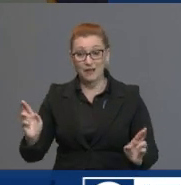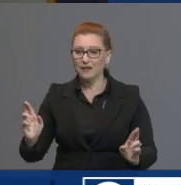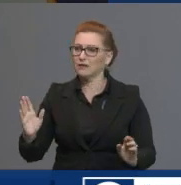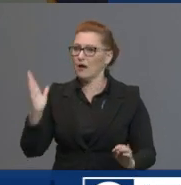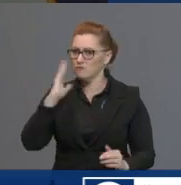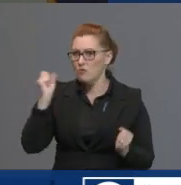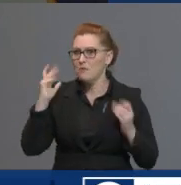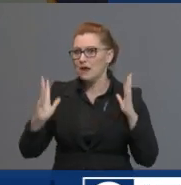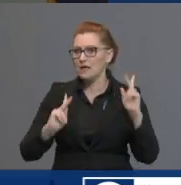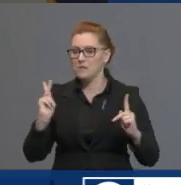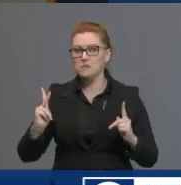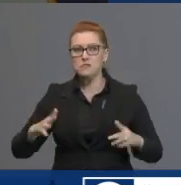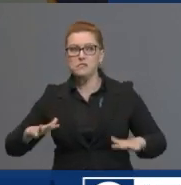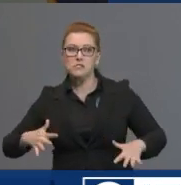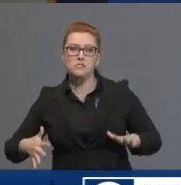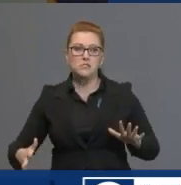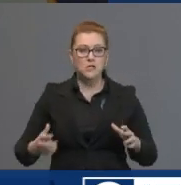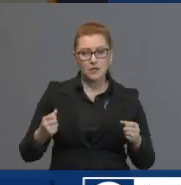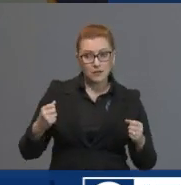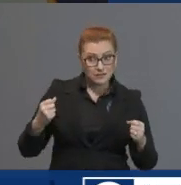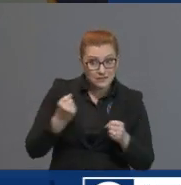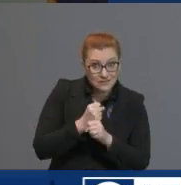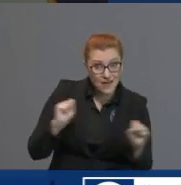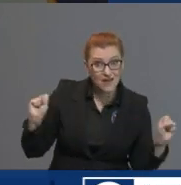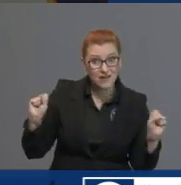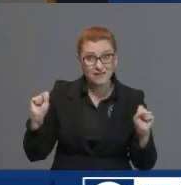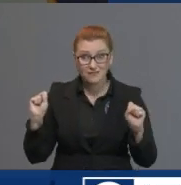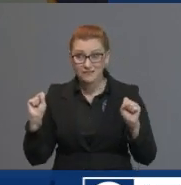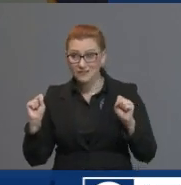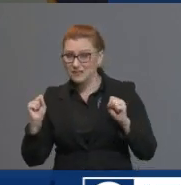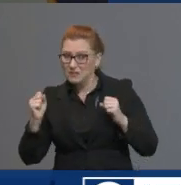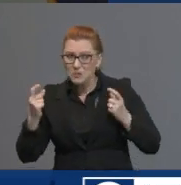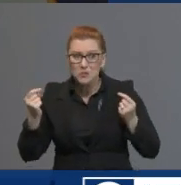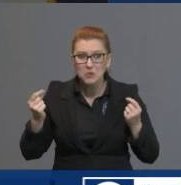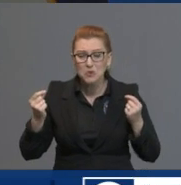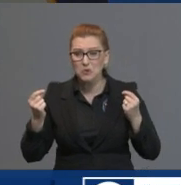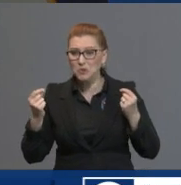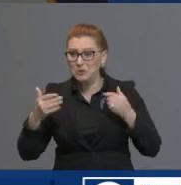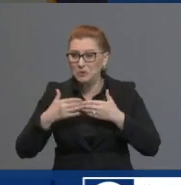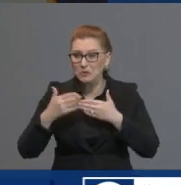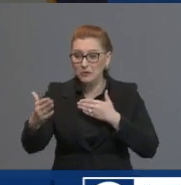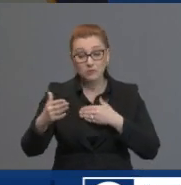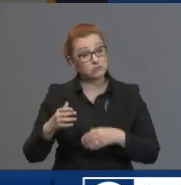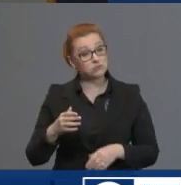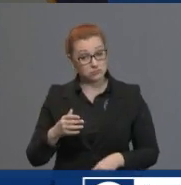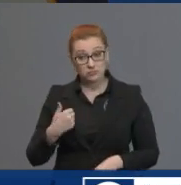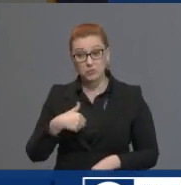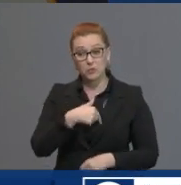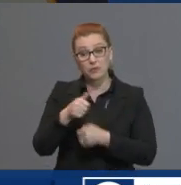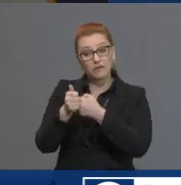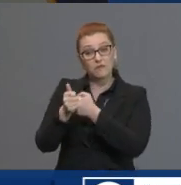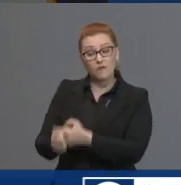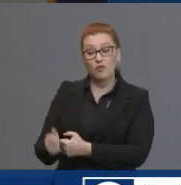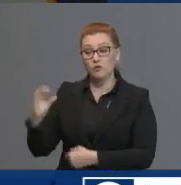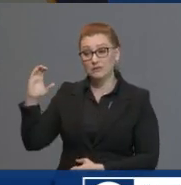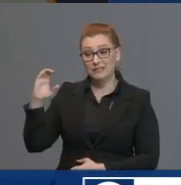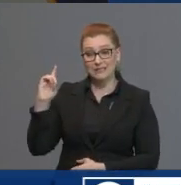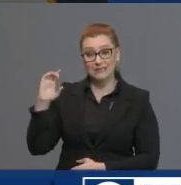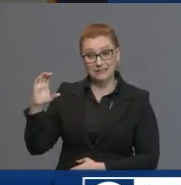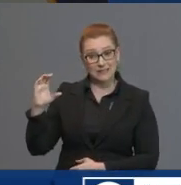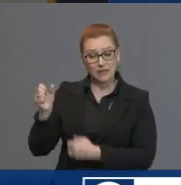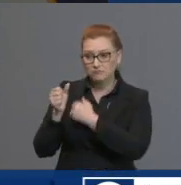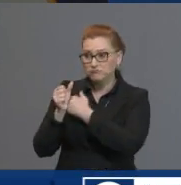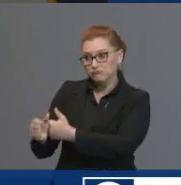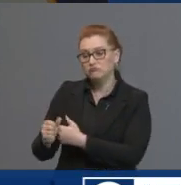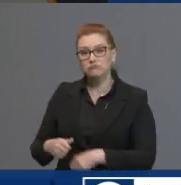What is the situation? This guidance is according, again, to the Centers for Disease Control and